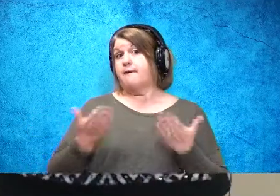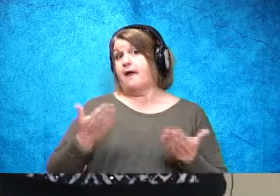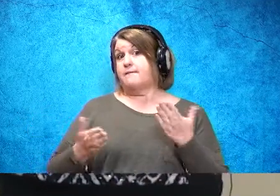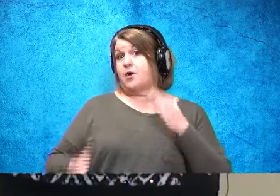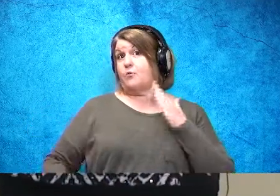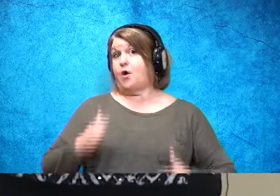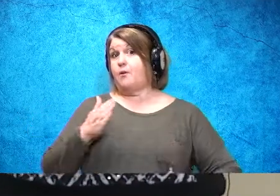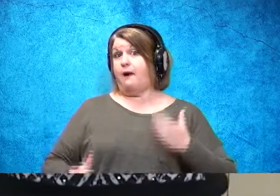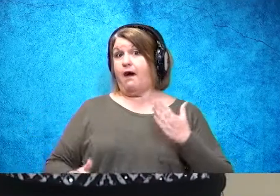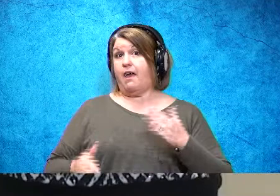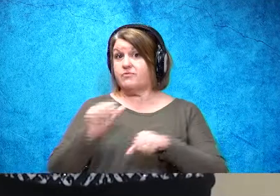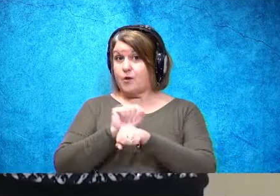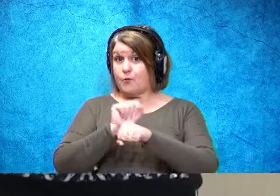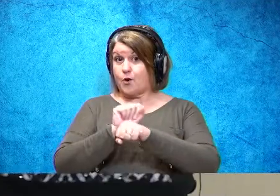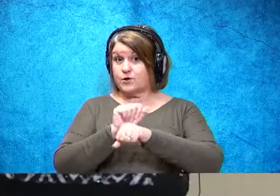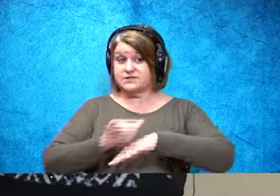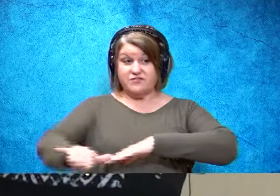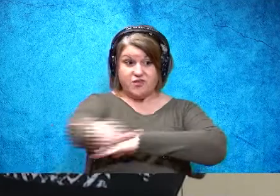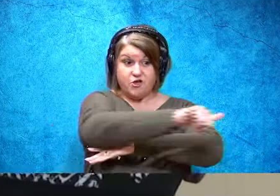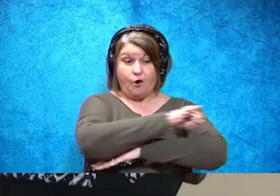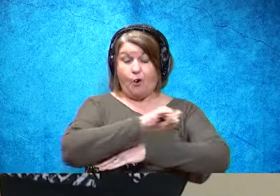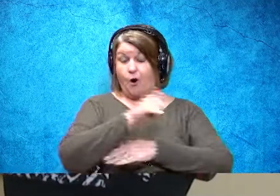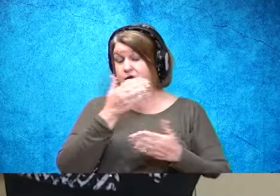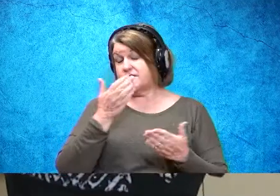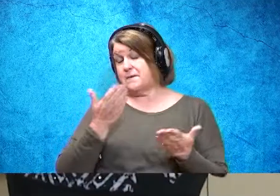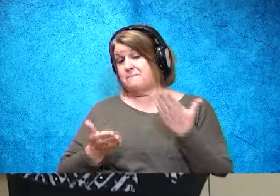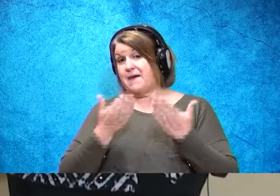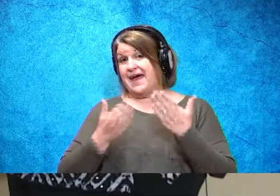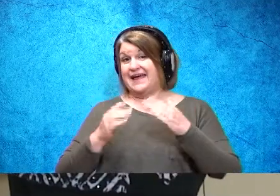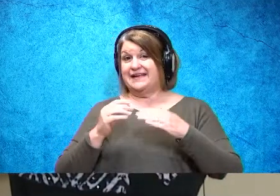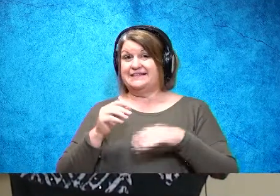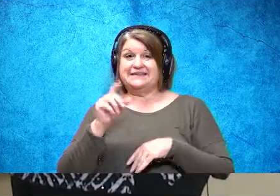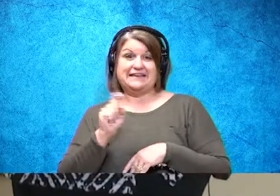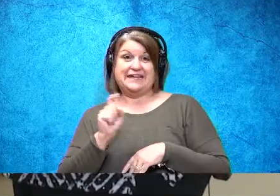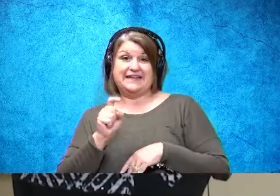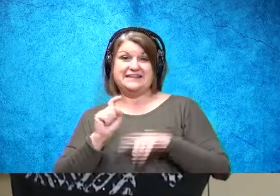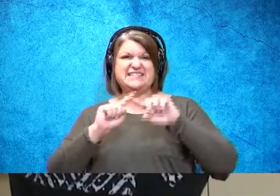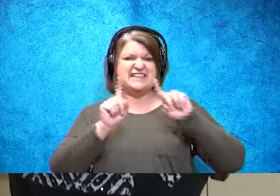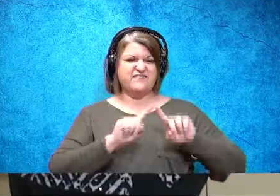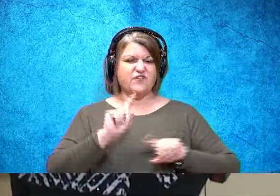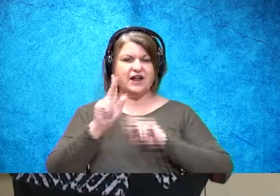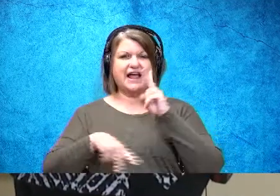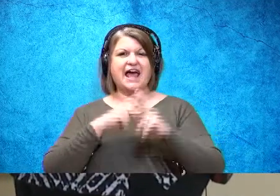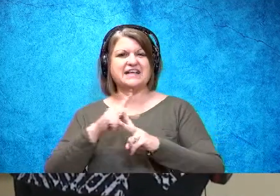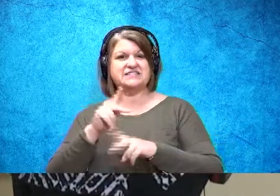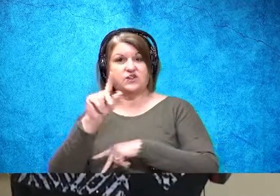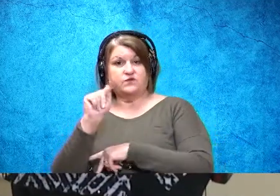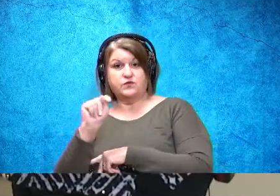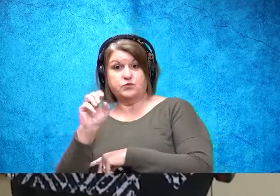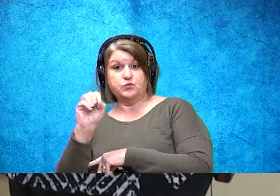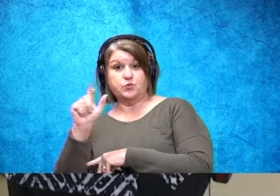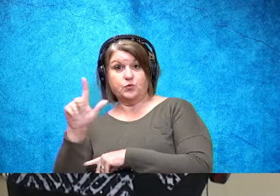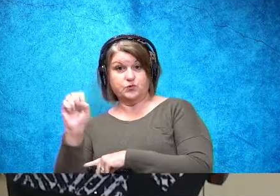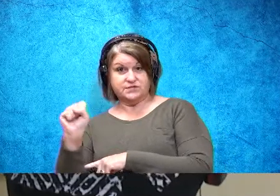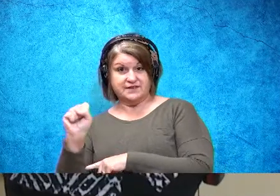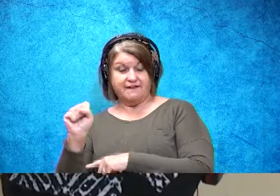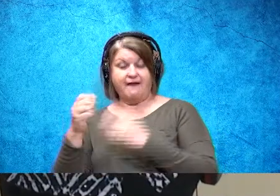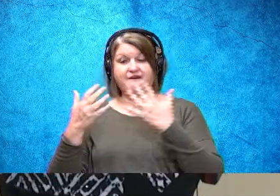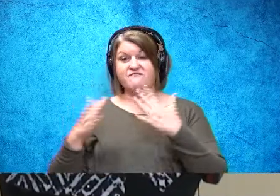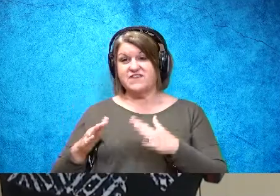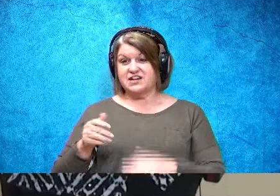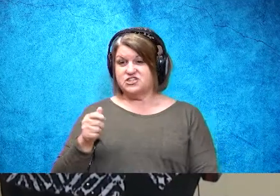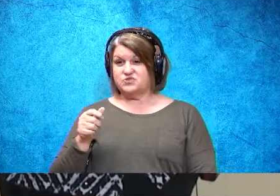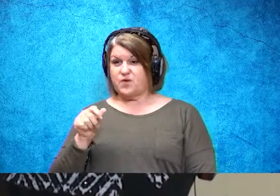you might have to have different tools on there. All right, now I'm finished with my buttons and I'm finished with my